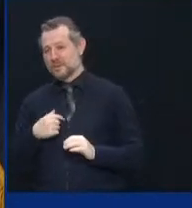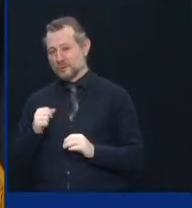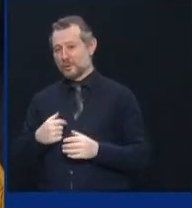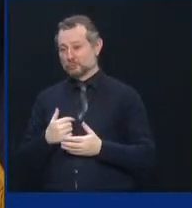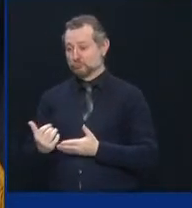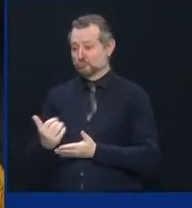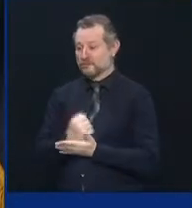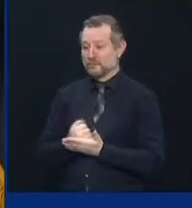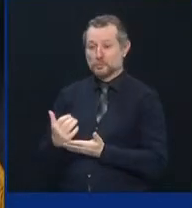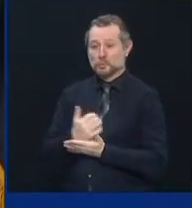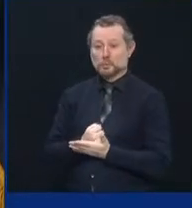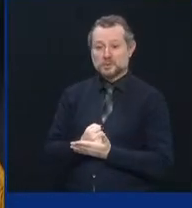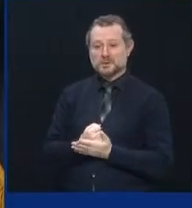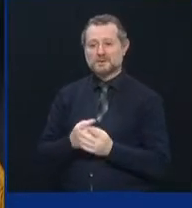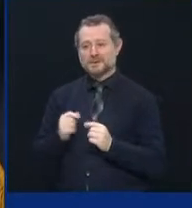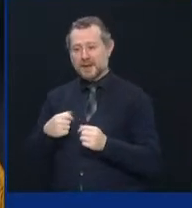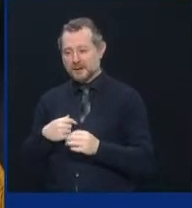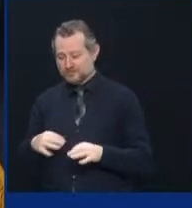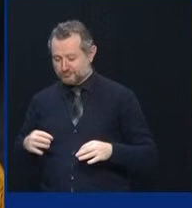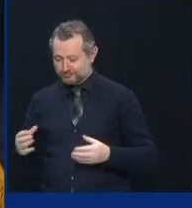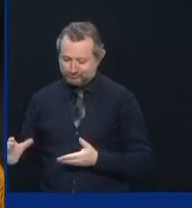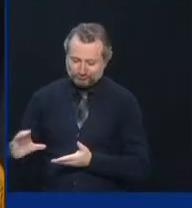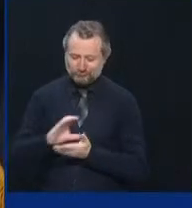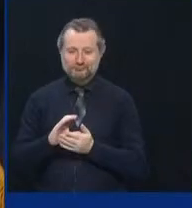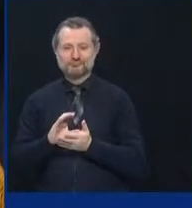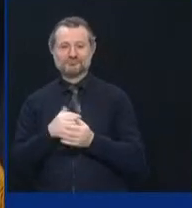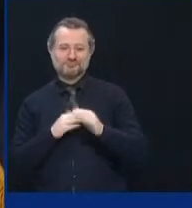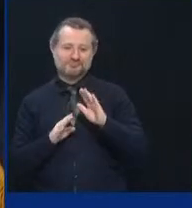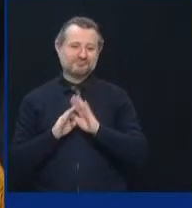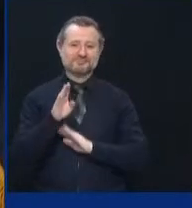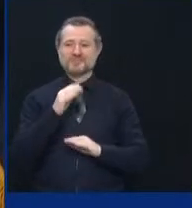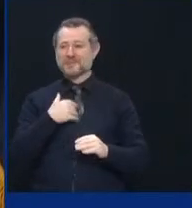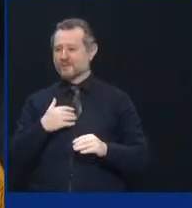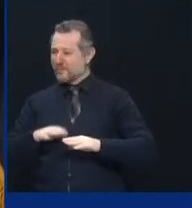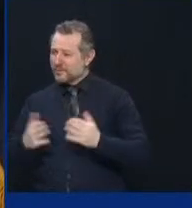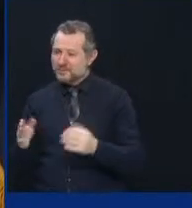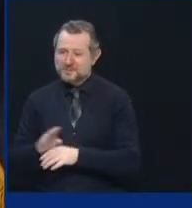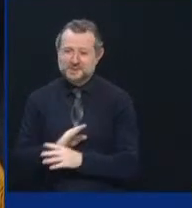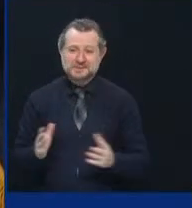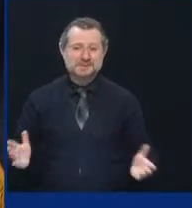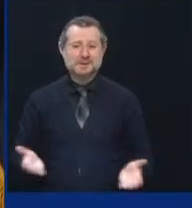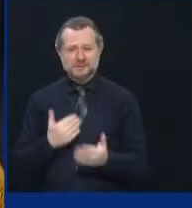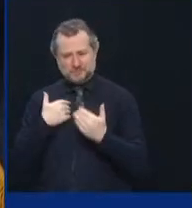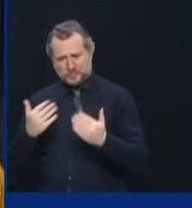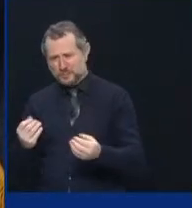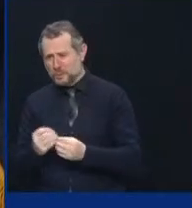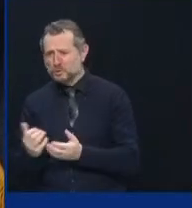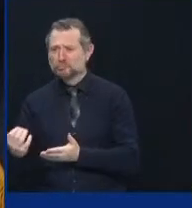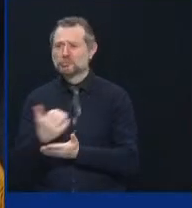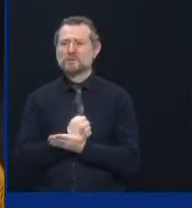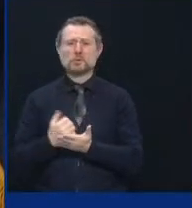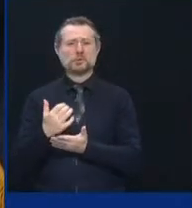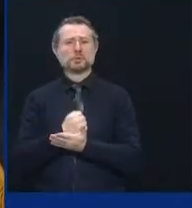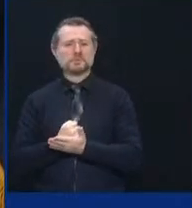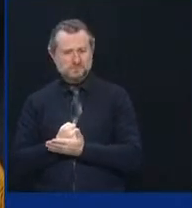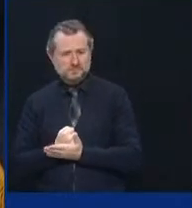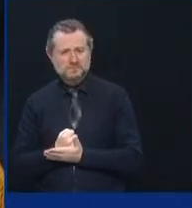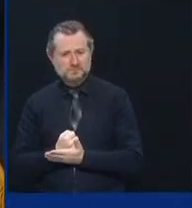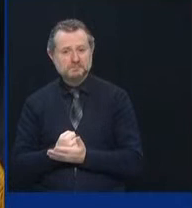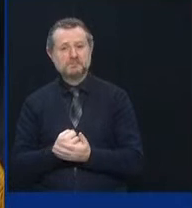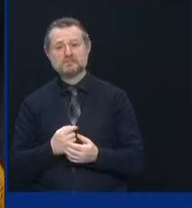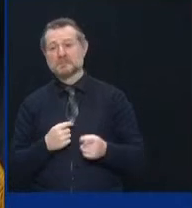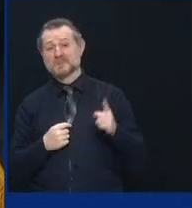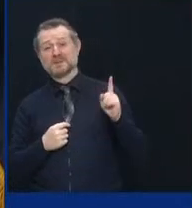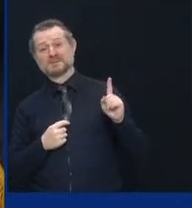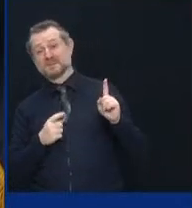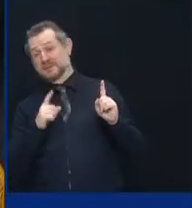up restaurants, opening up businesses generates more revenue, which means we're less dependent on the federal